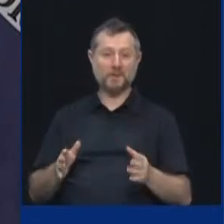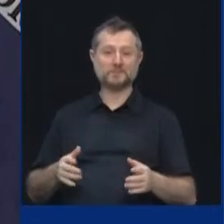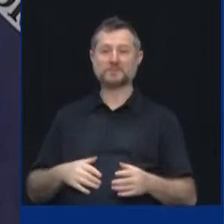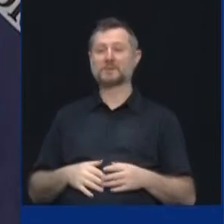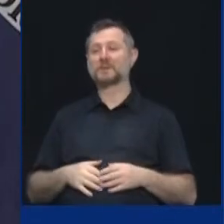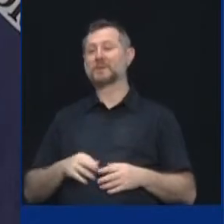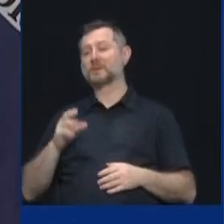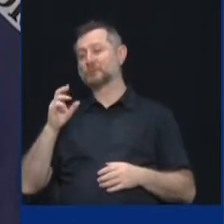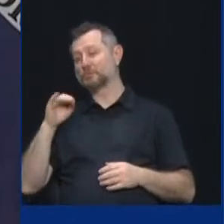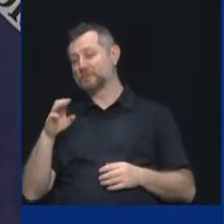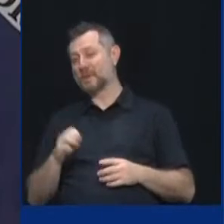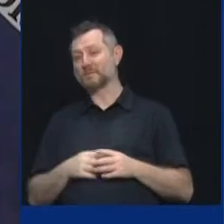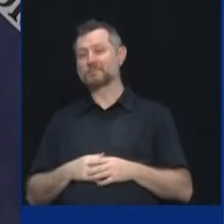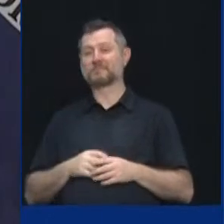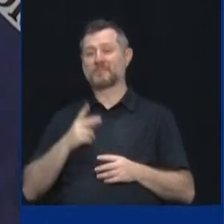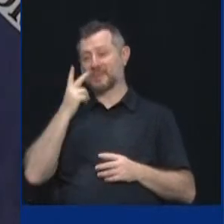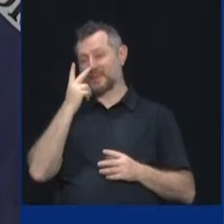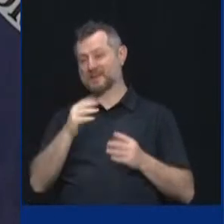York is a fact.